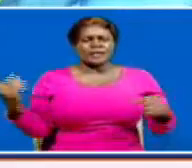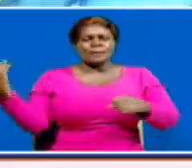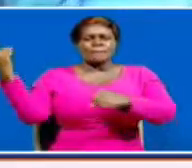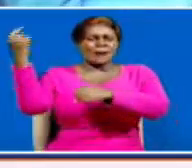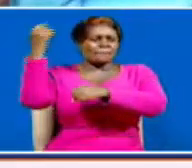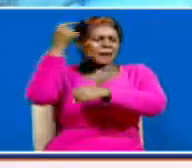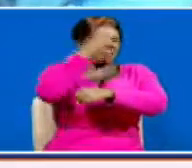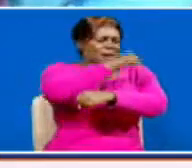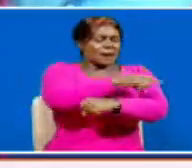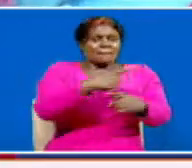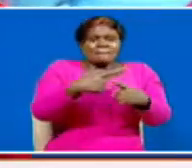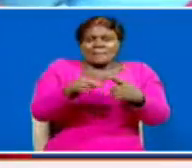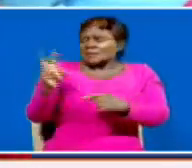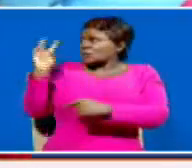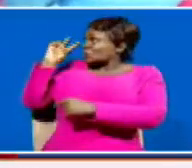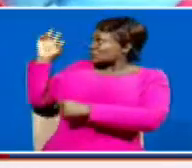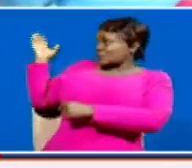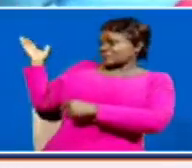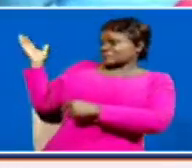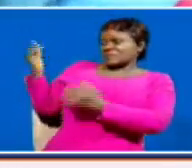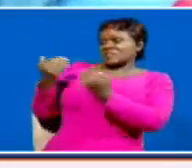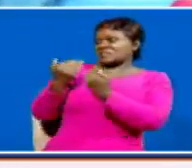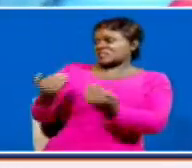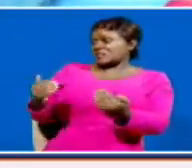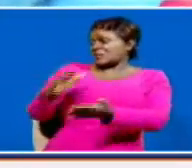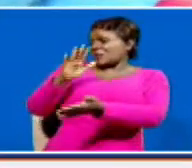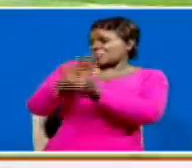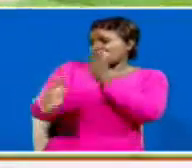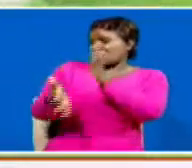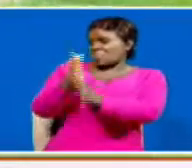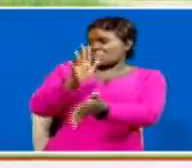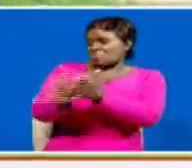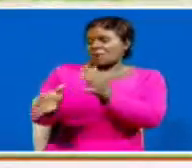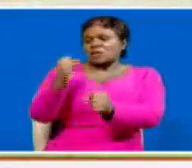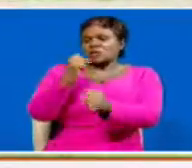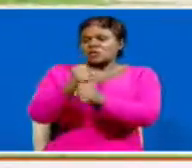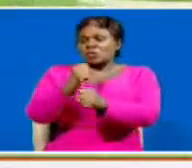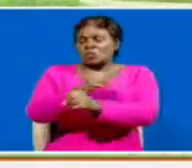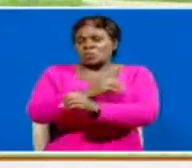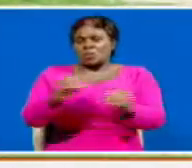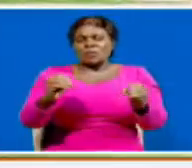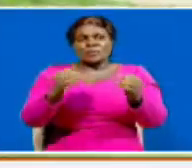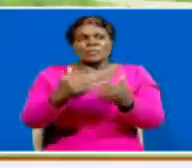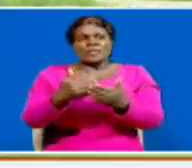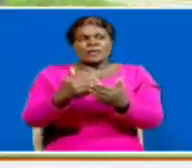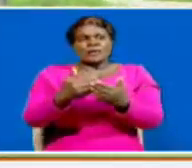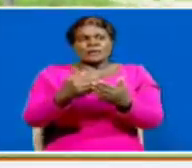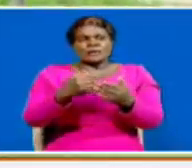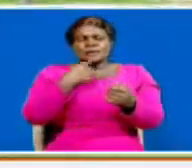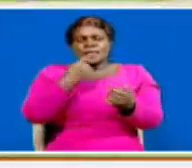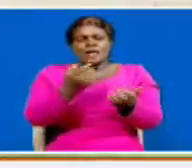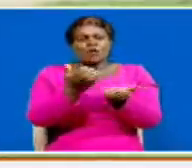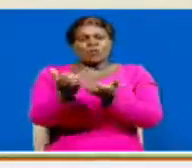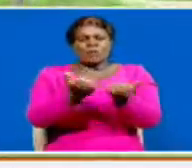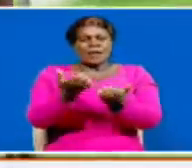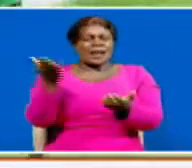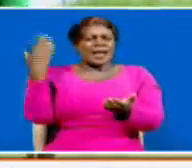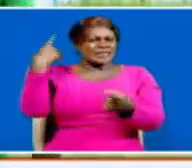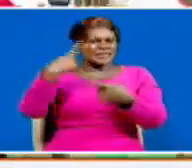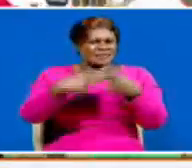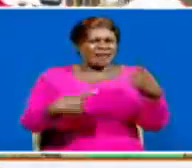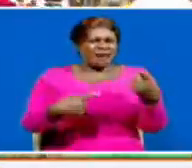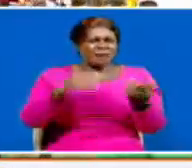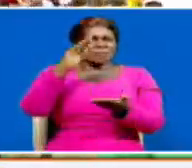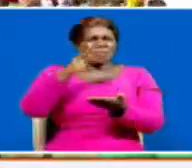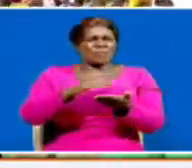day. Lakini kama mnavyoona hakuna watoto, hakuna kazi. They faulted the low sales compared to previous